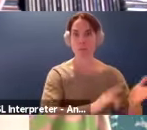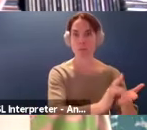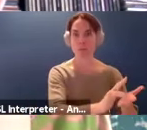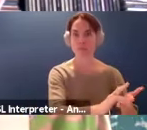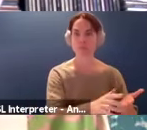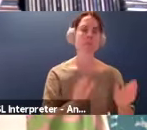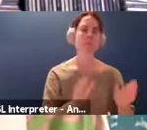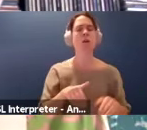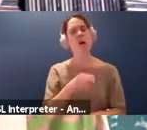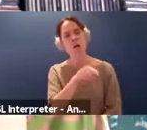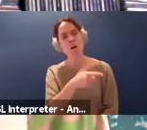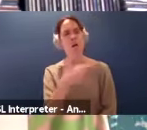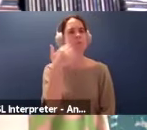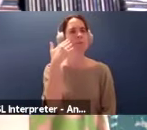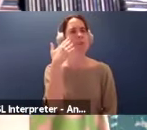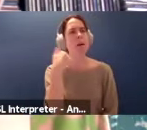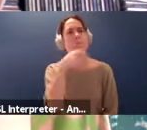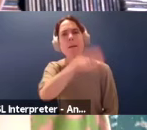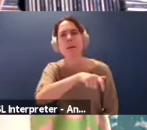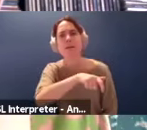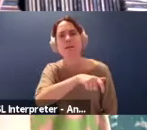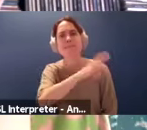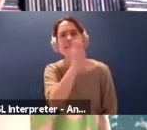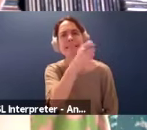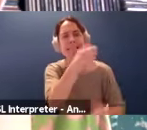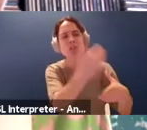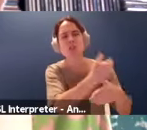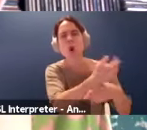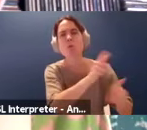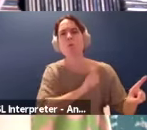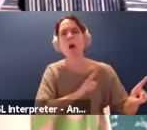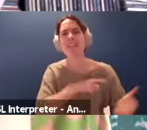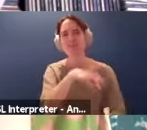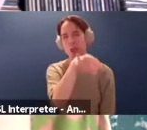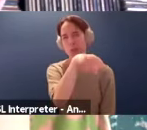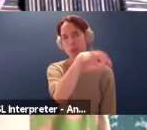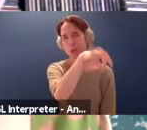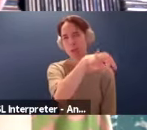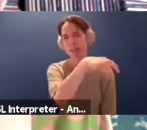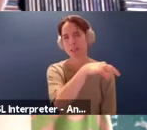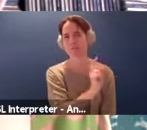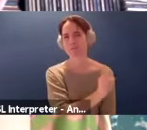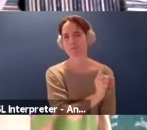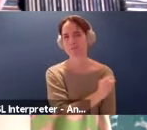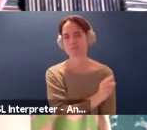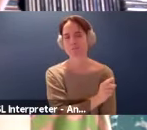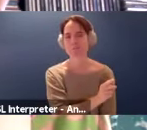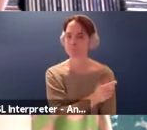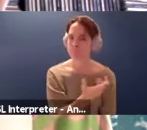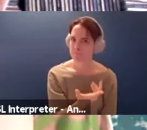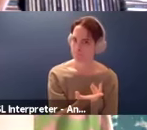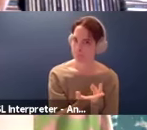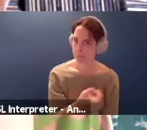got that position because of tokenism and i think that kind of view stems from